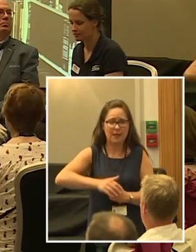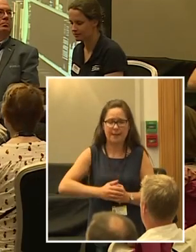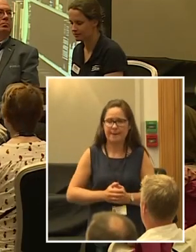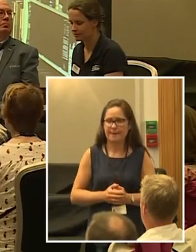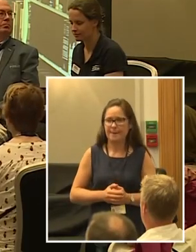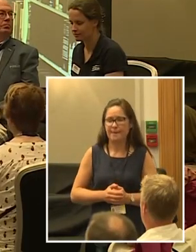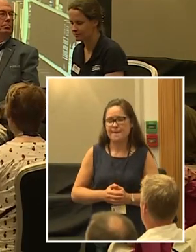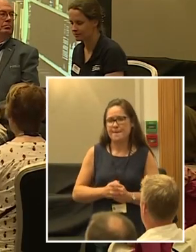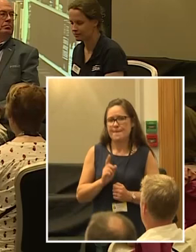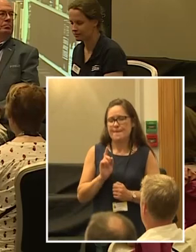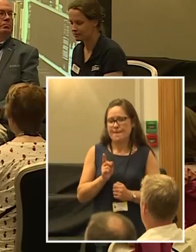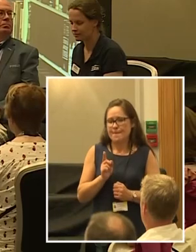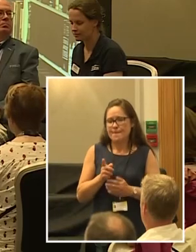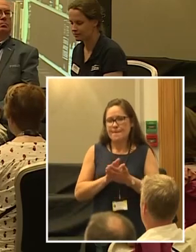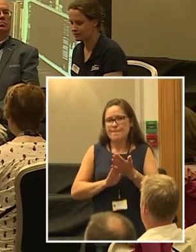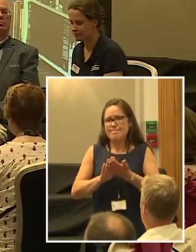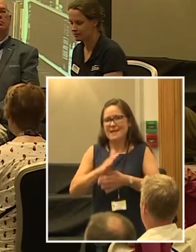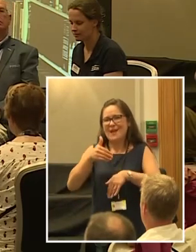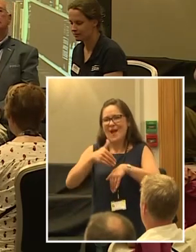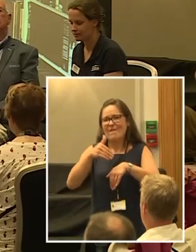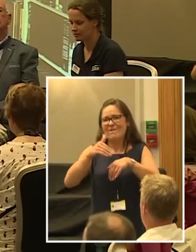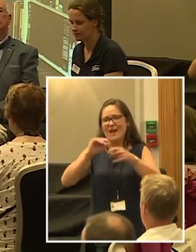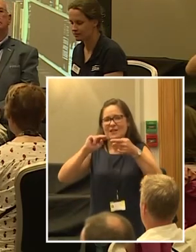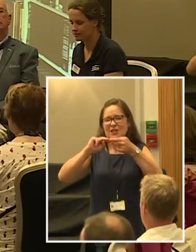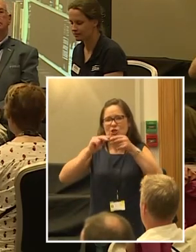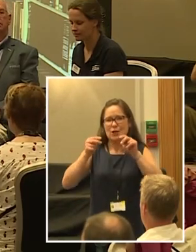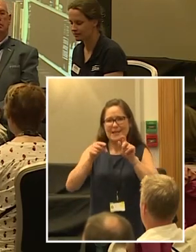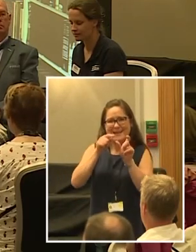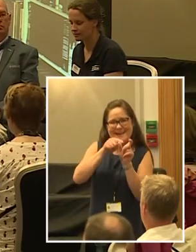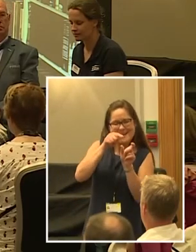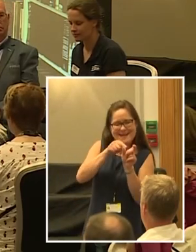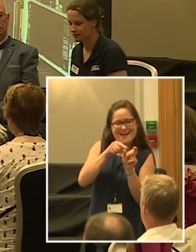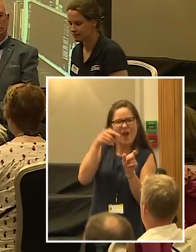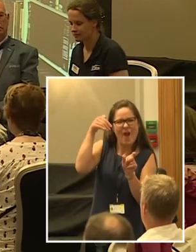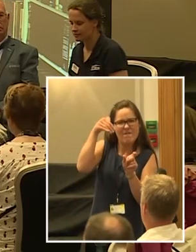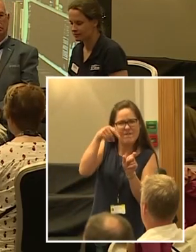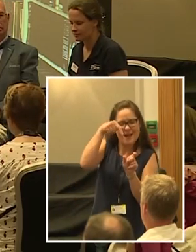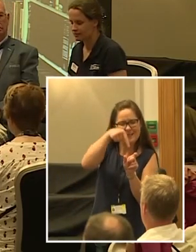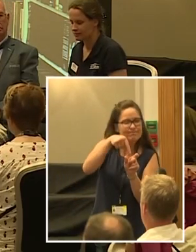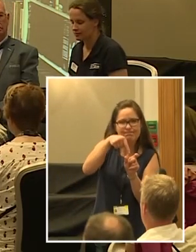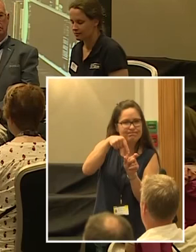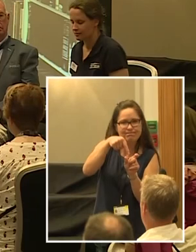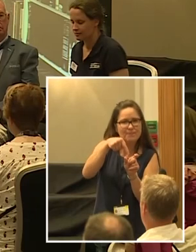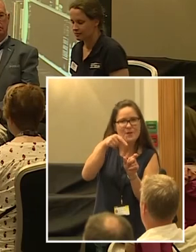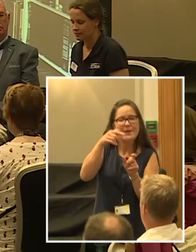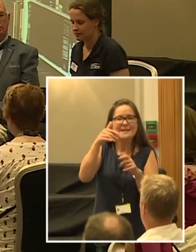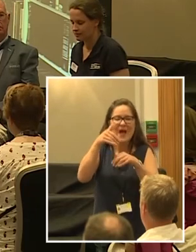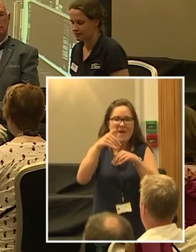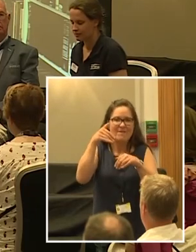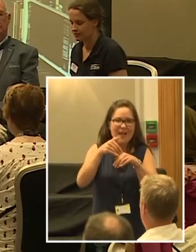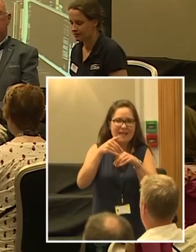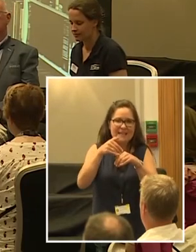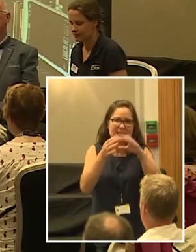it isn't going to affect the gene itself, but it's going to interfere with the signal between a defective